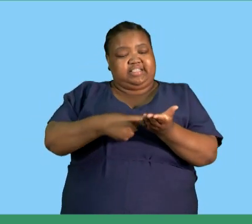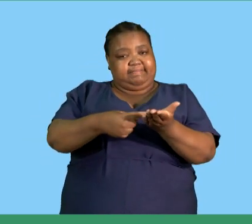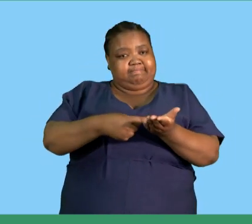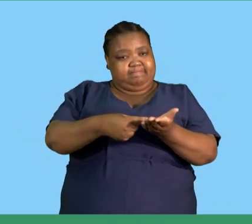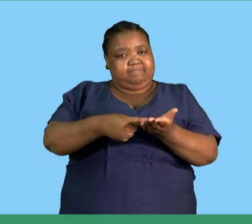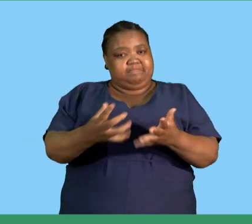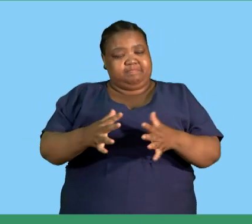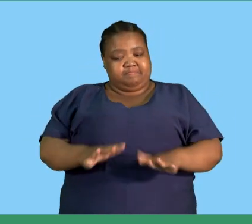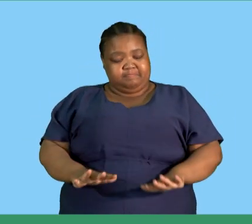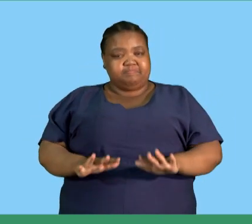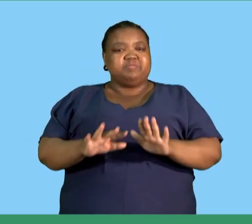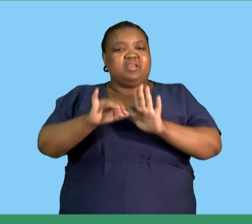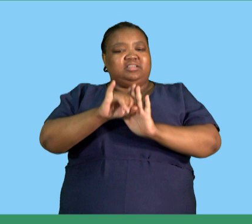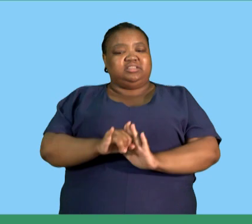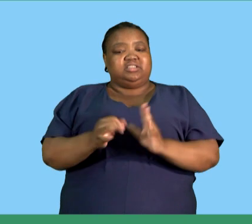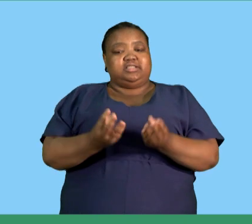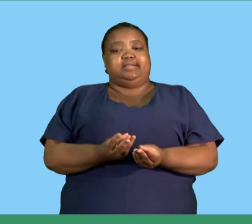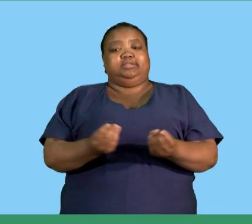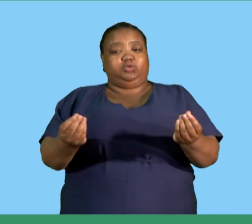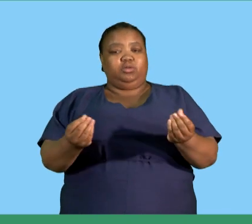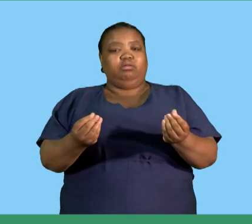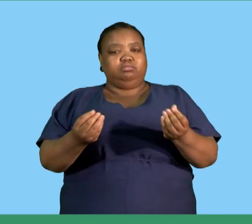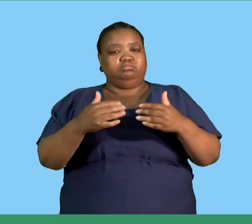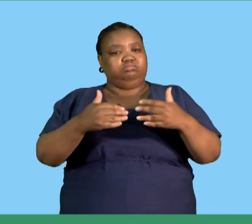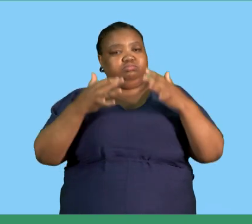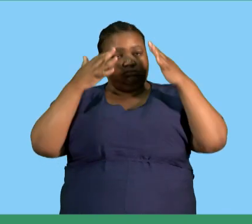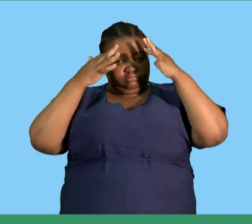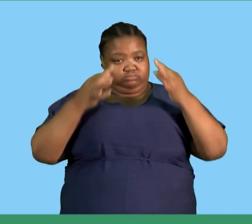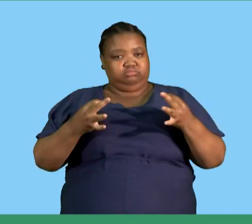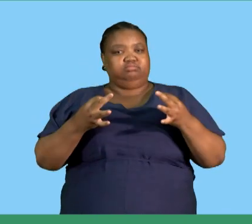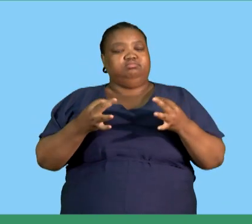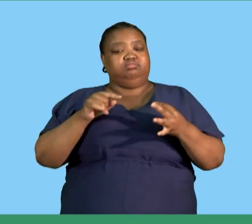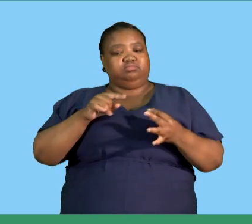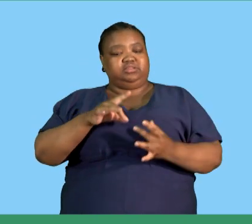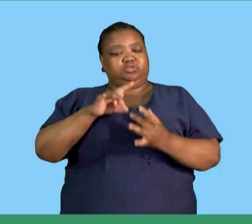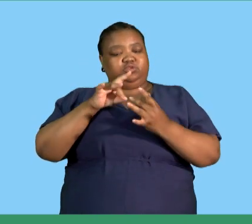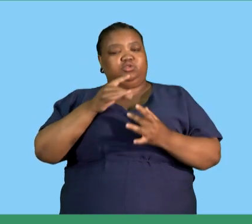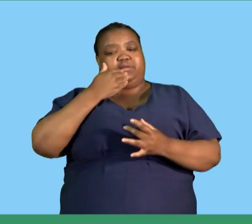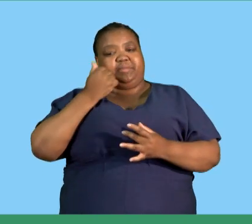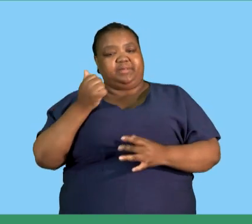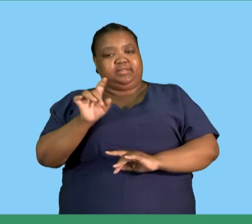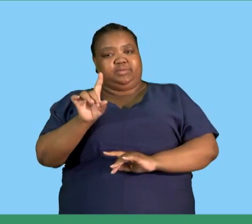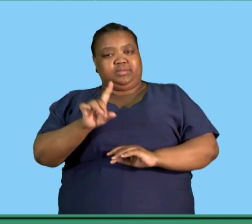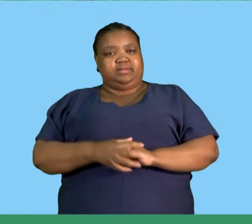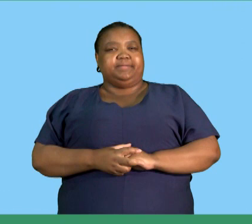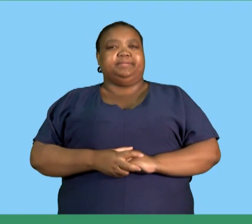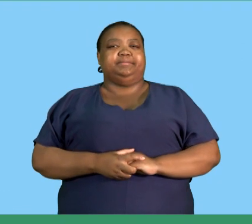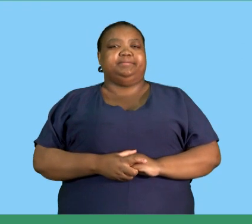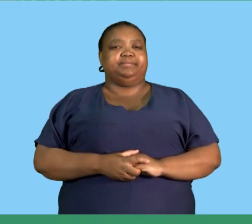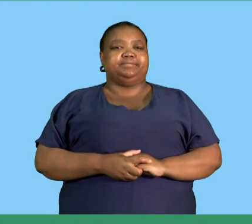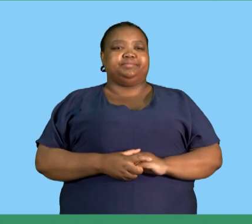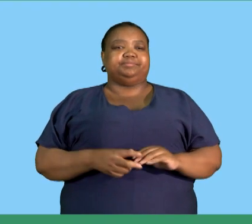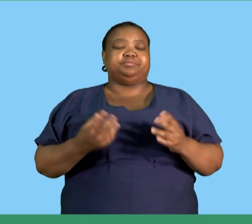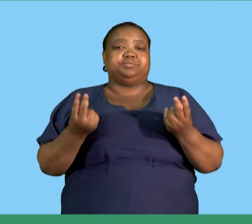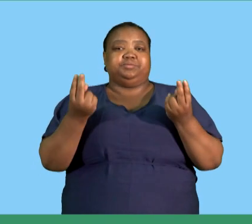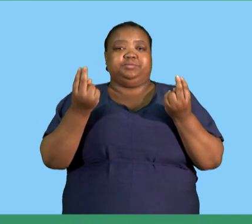with problem solving, alternative solutions are gathered or identified and critically evaluated.